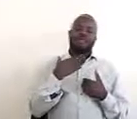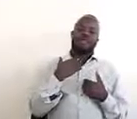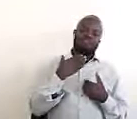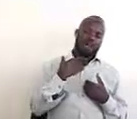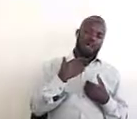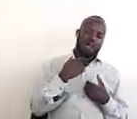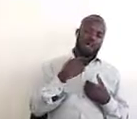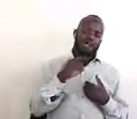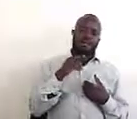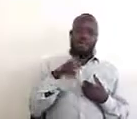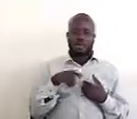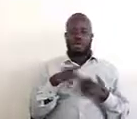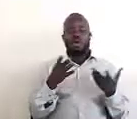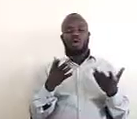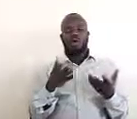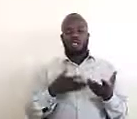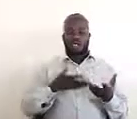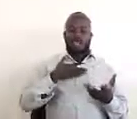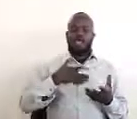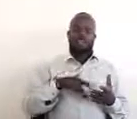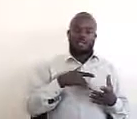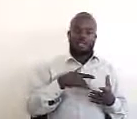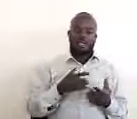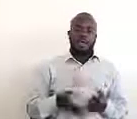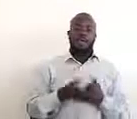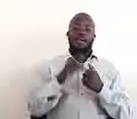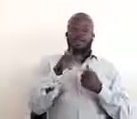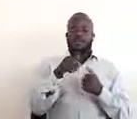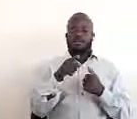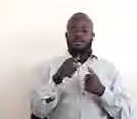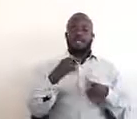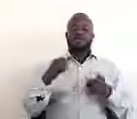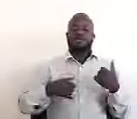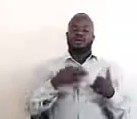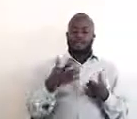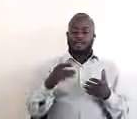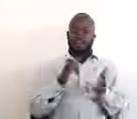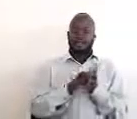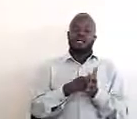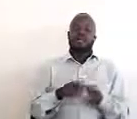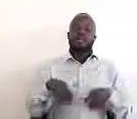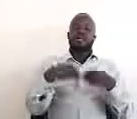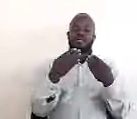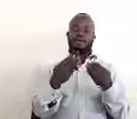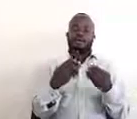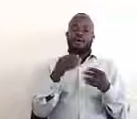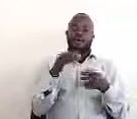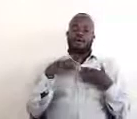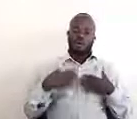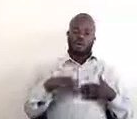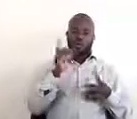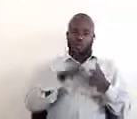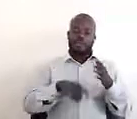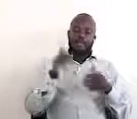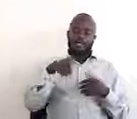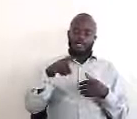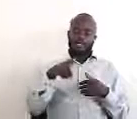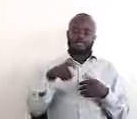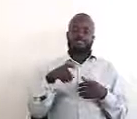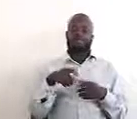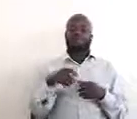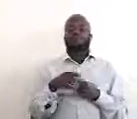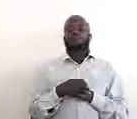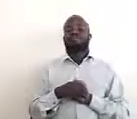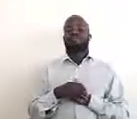or has nausea, we want to help them enjoy things that are going to give their body what it needs while